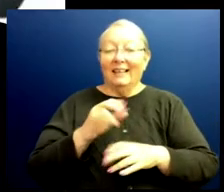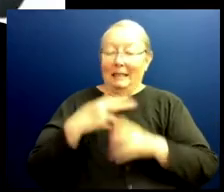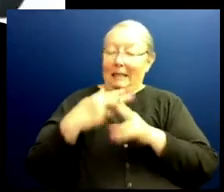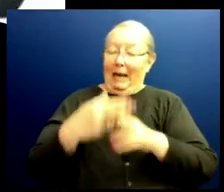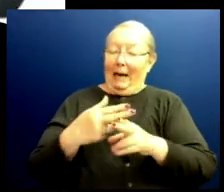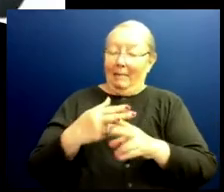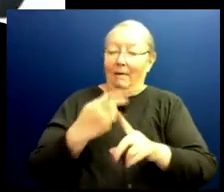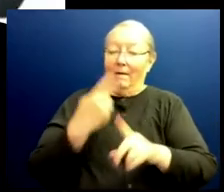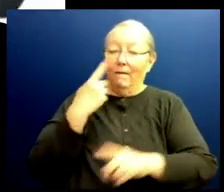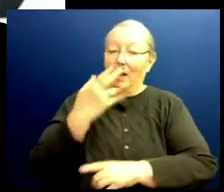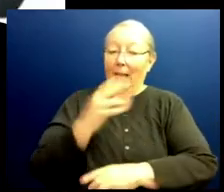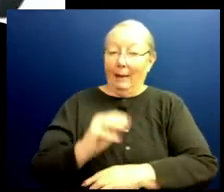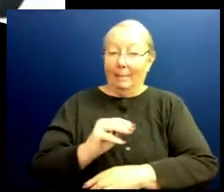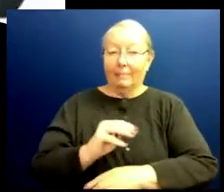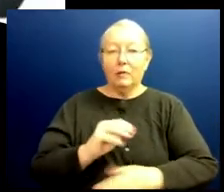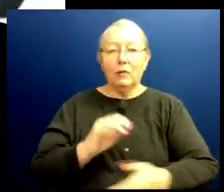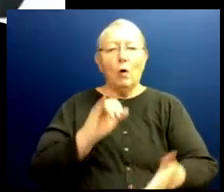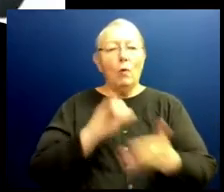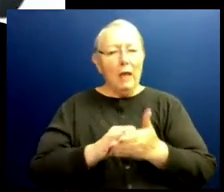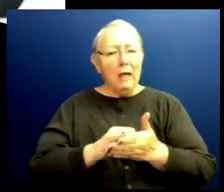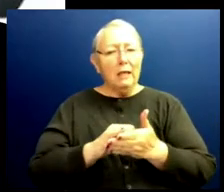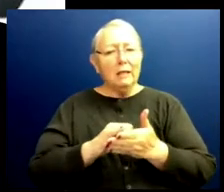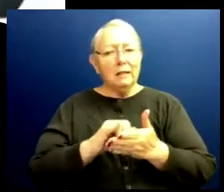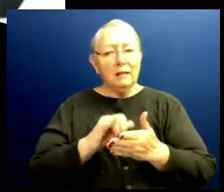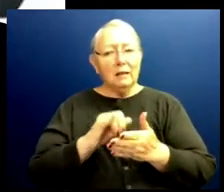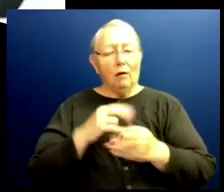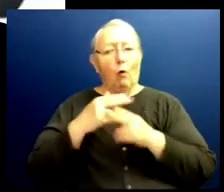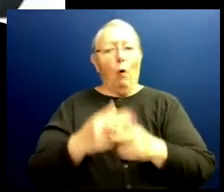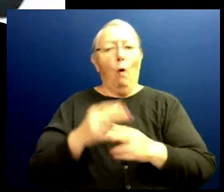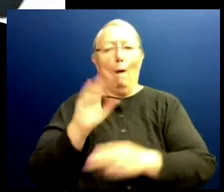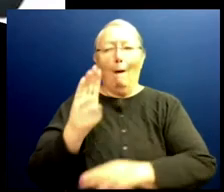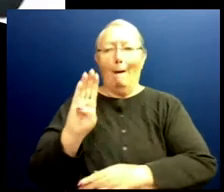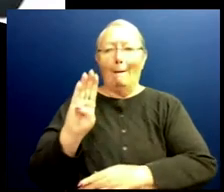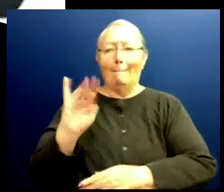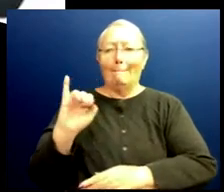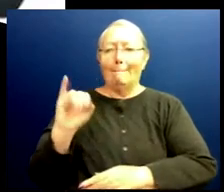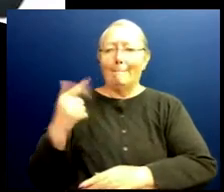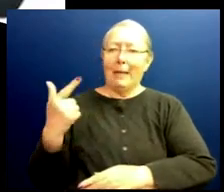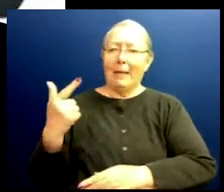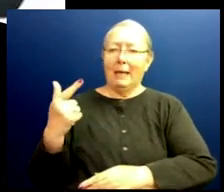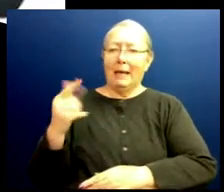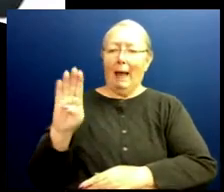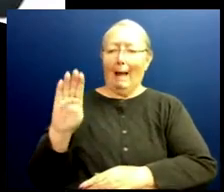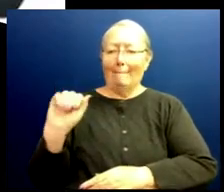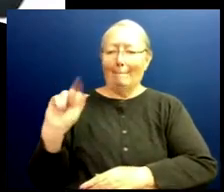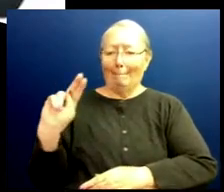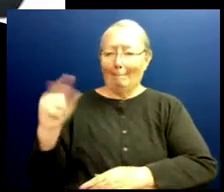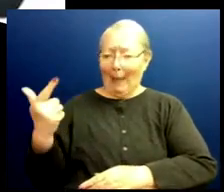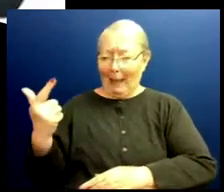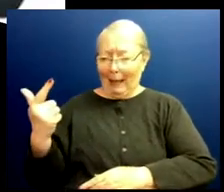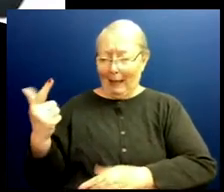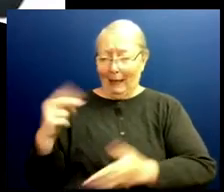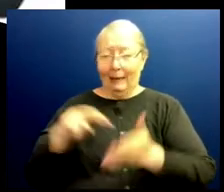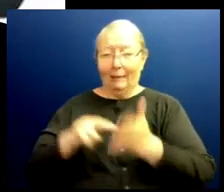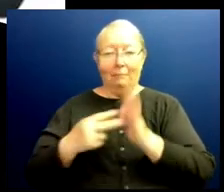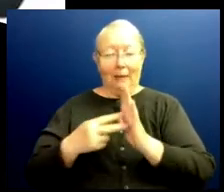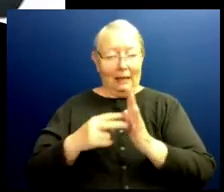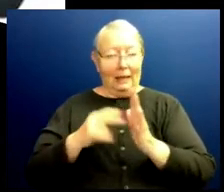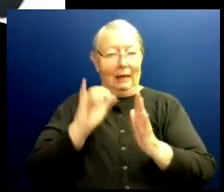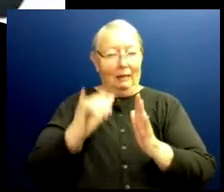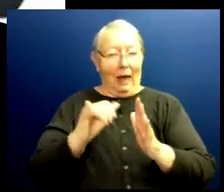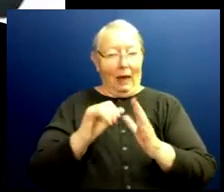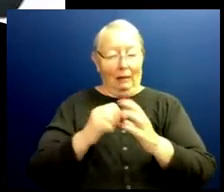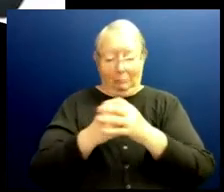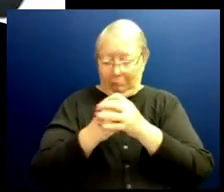interesting cosmology that we will represent here and come back to this various times, that I want to present to